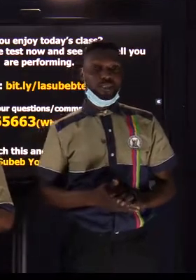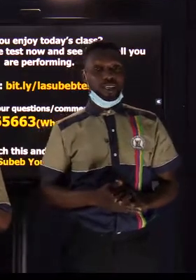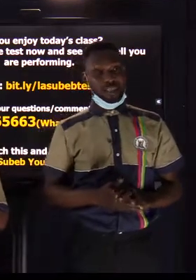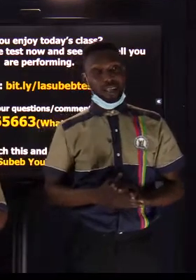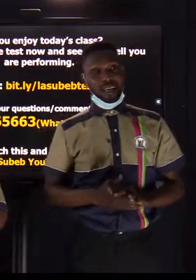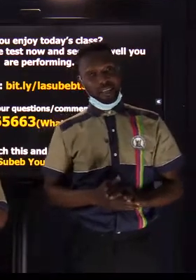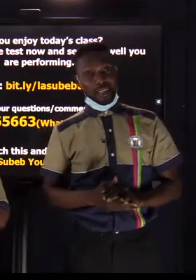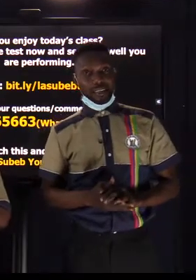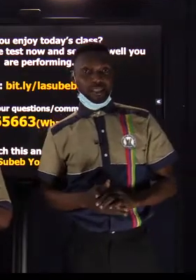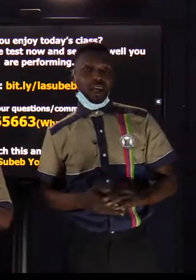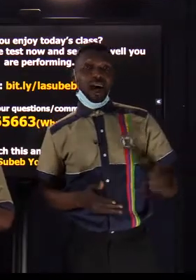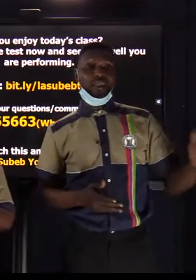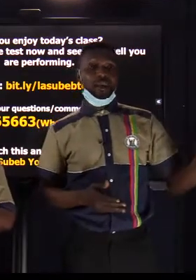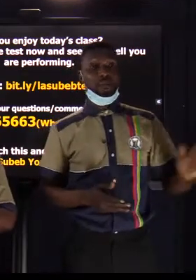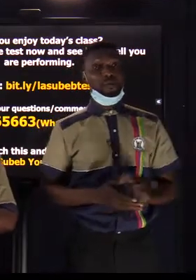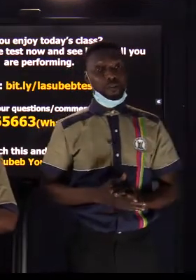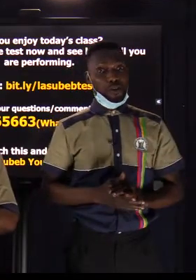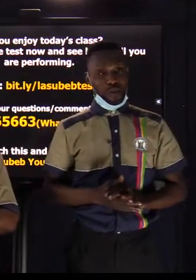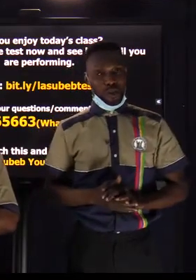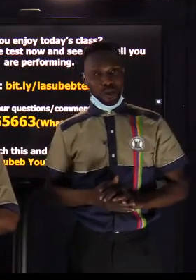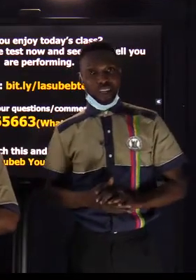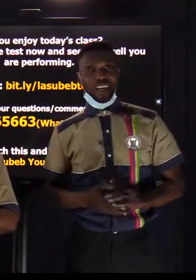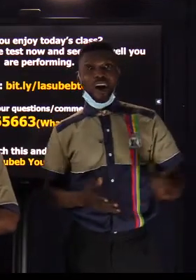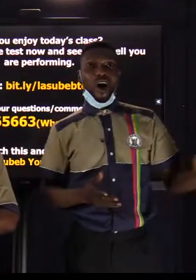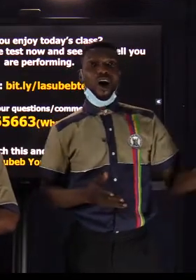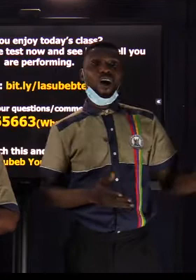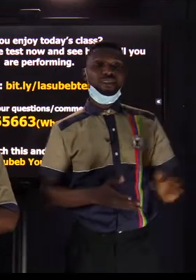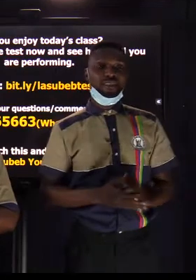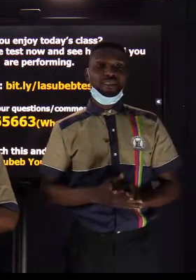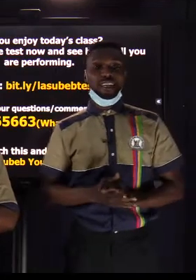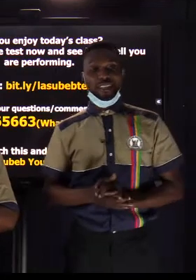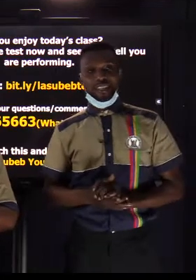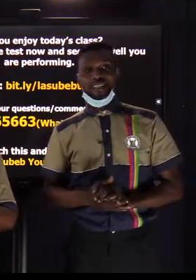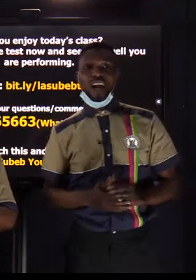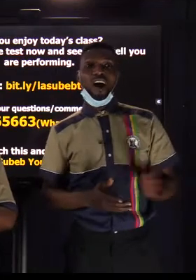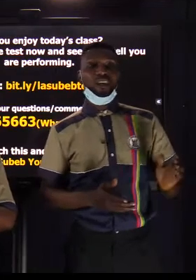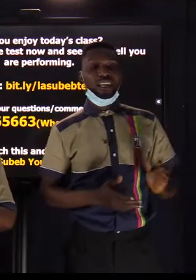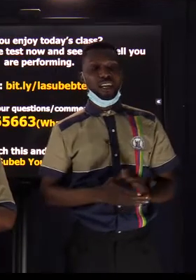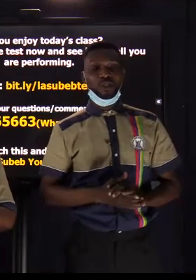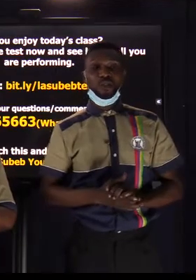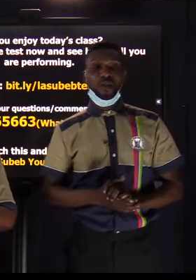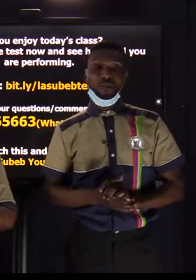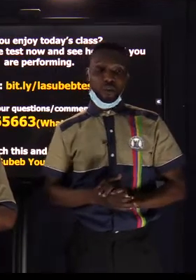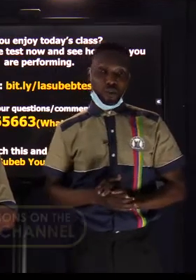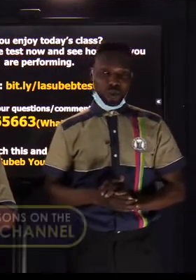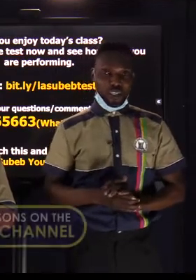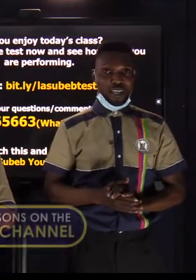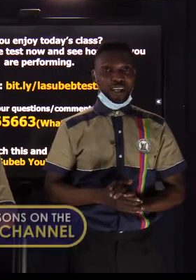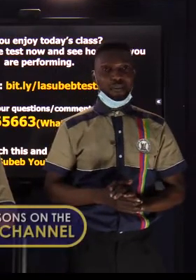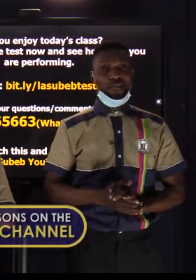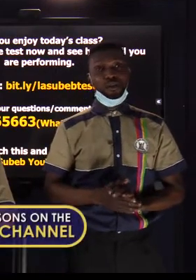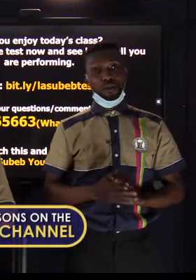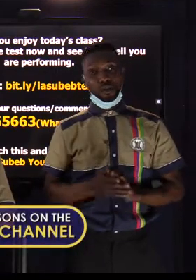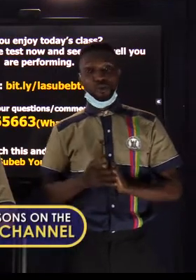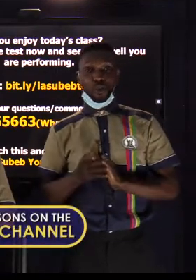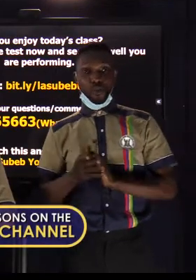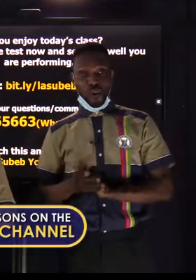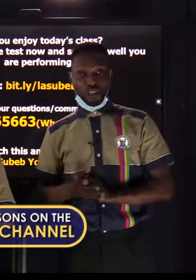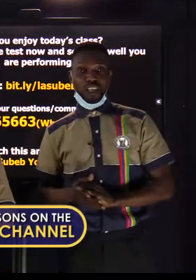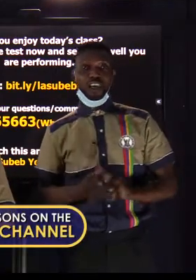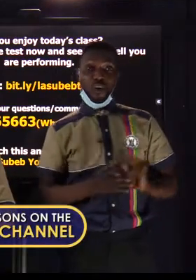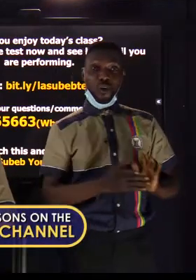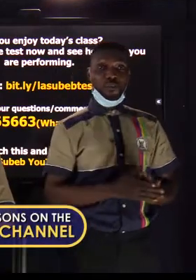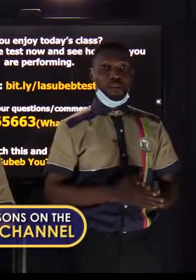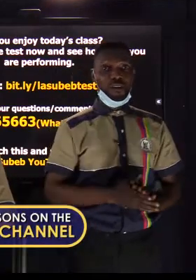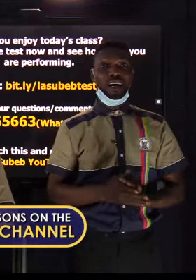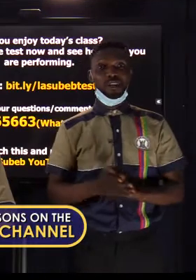enjoyed today's lessons and the previous ones. All these lessons are on Lagos SUBEB YouTube channel for you to